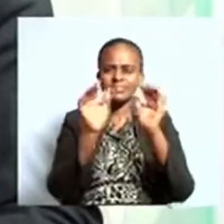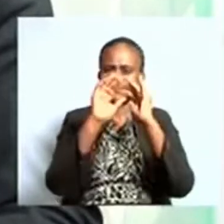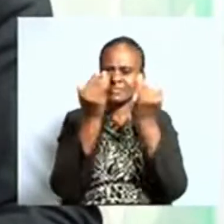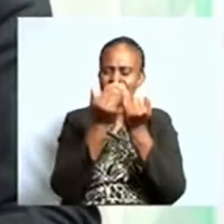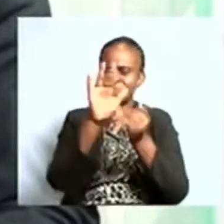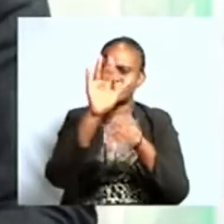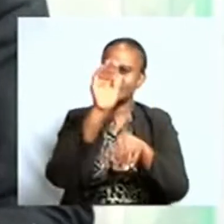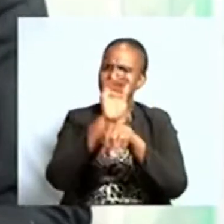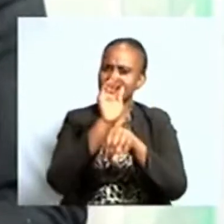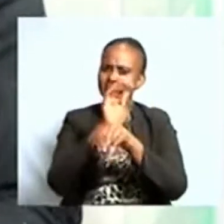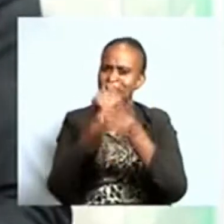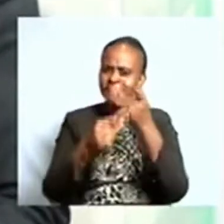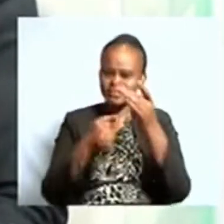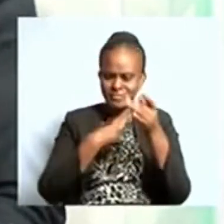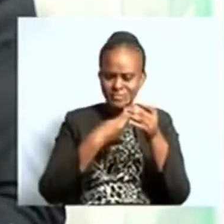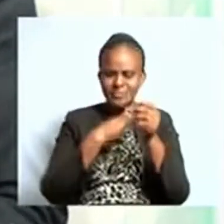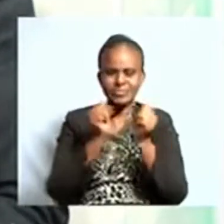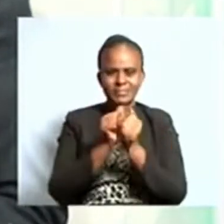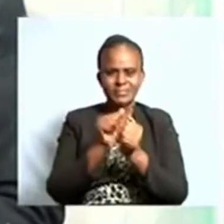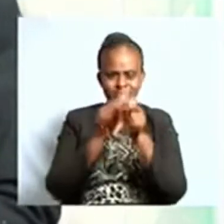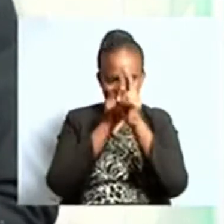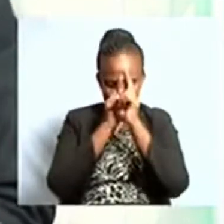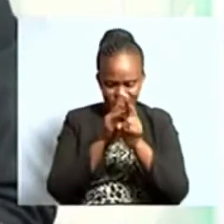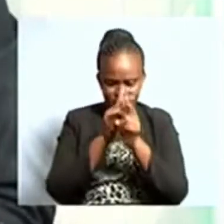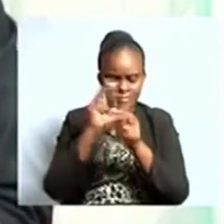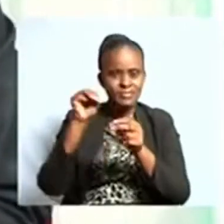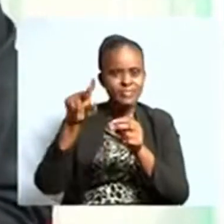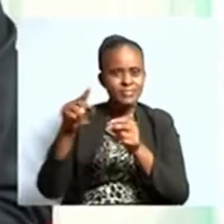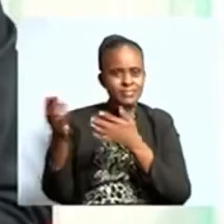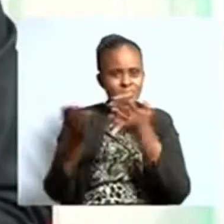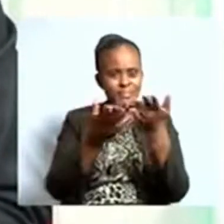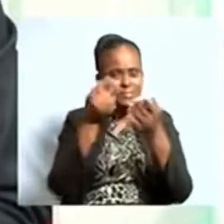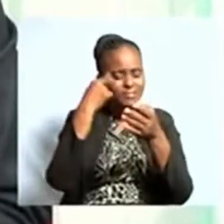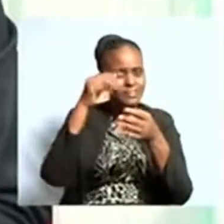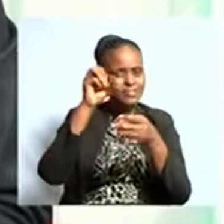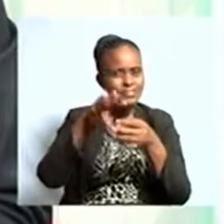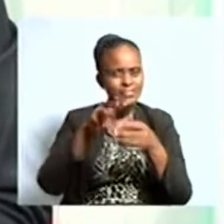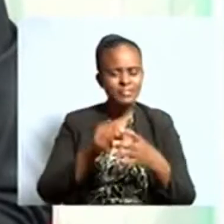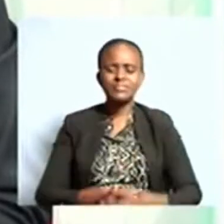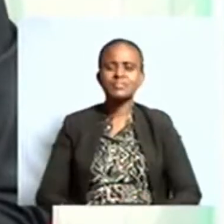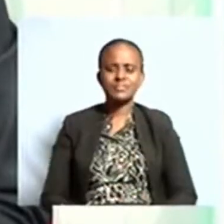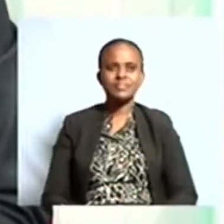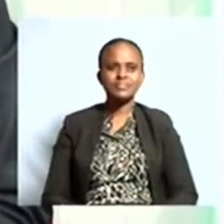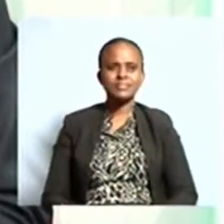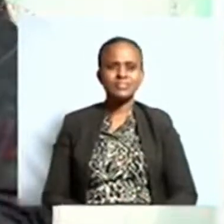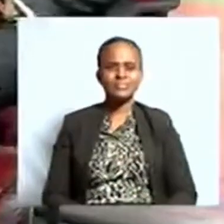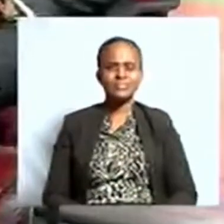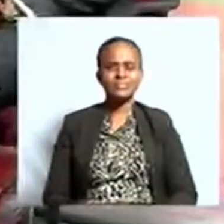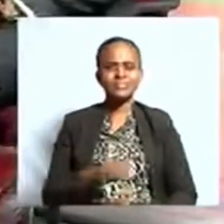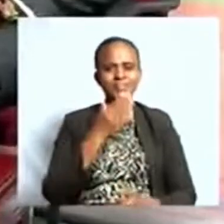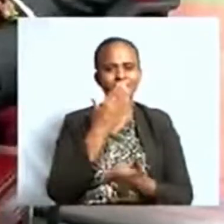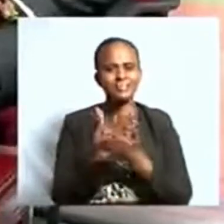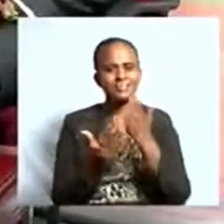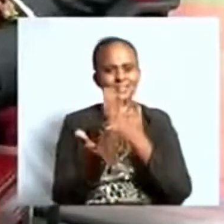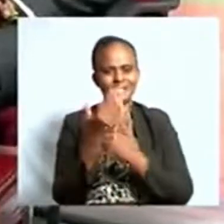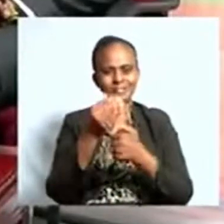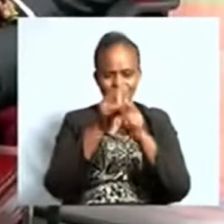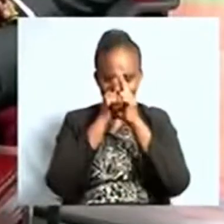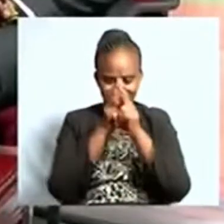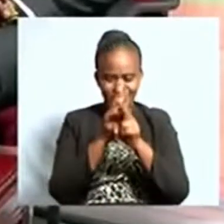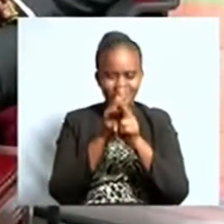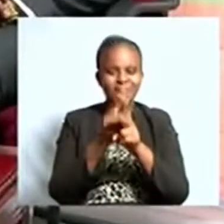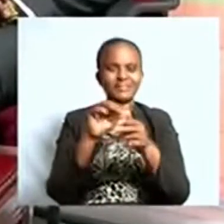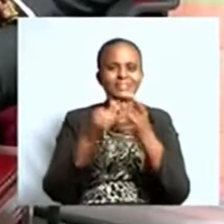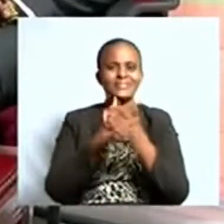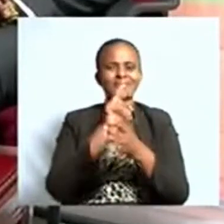What's your contribution? I'm with the Honorable Member of Parliament for Munali. Good morning, Honorable. Good morning, Mr. Mlenga.